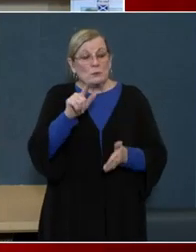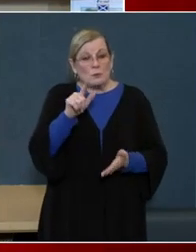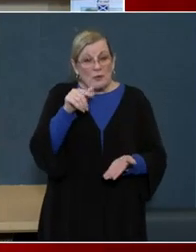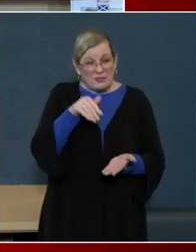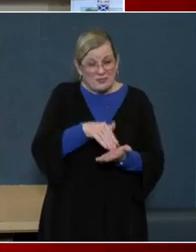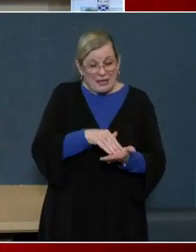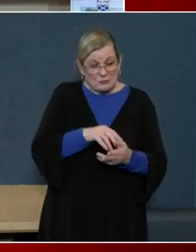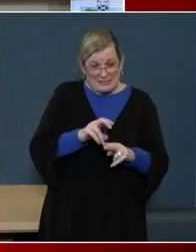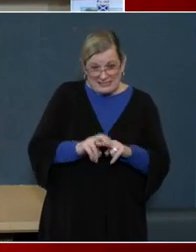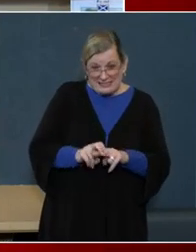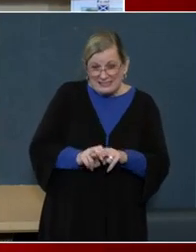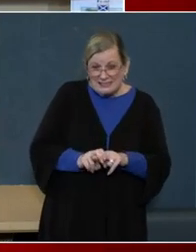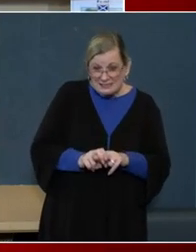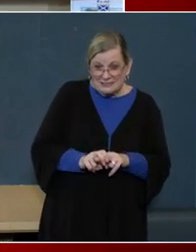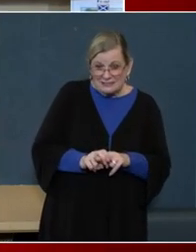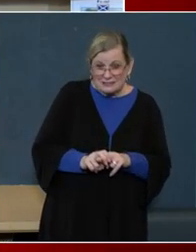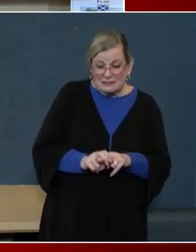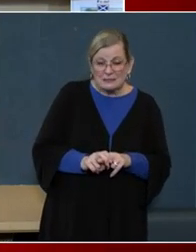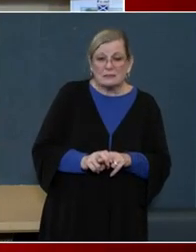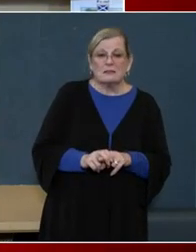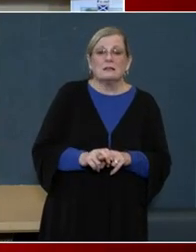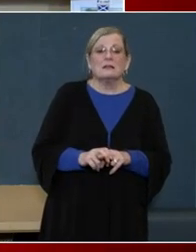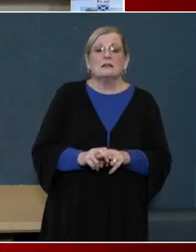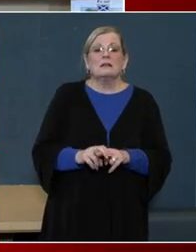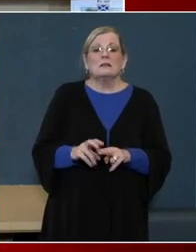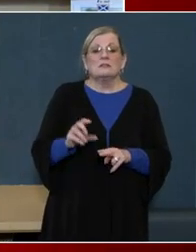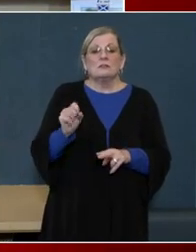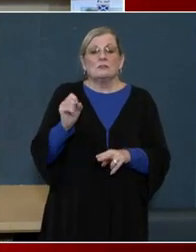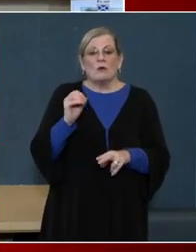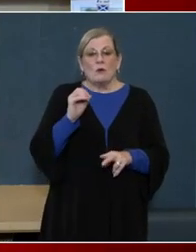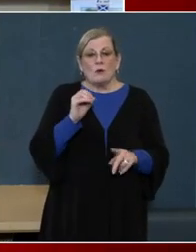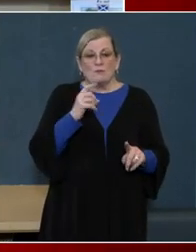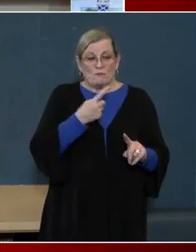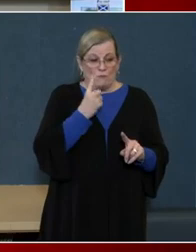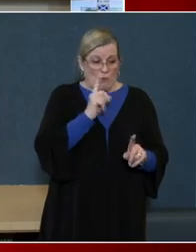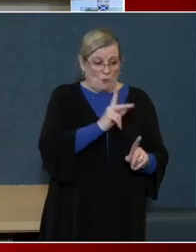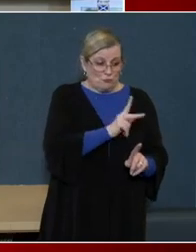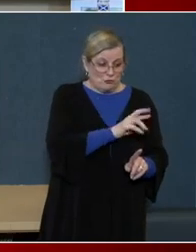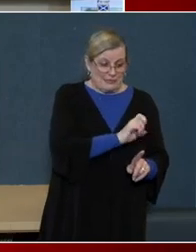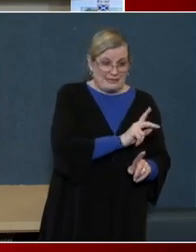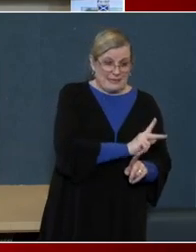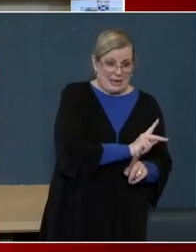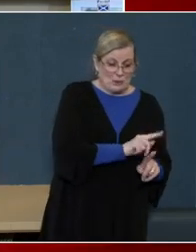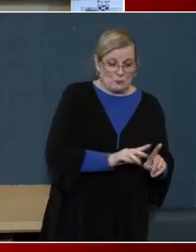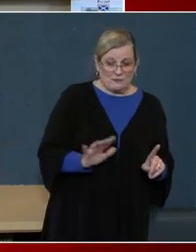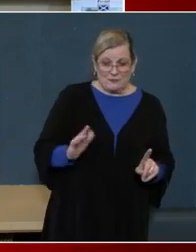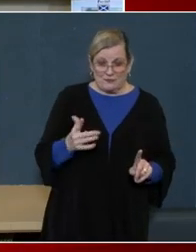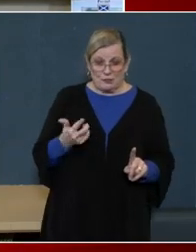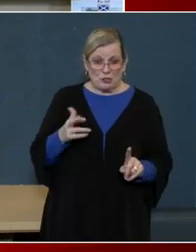seats, 21,000 in the pre-K through five grade spectrum.